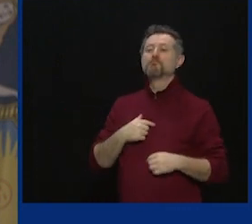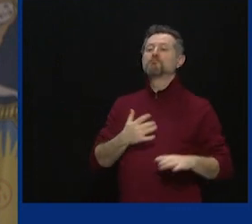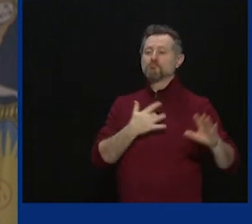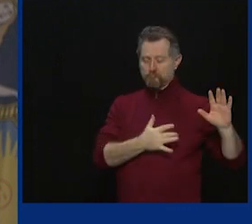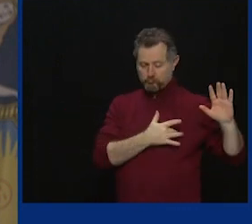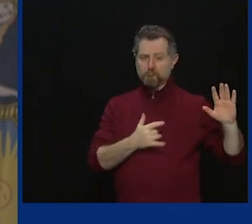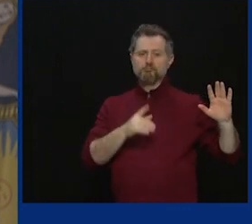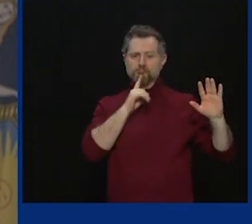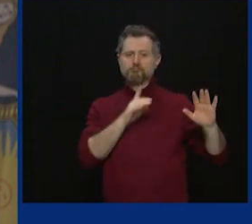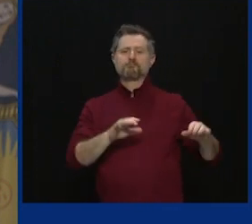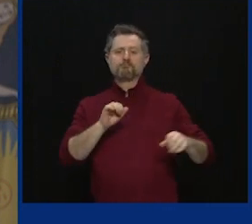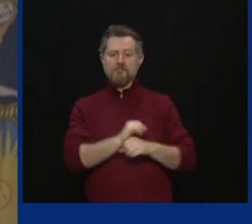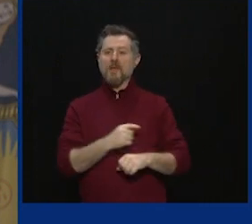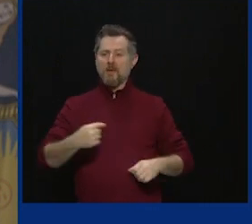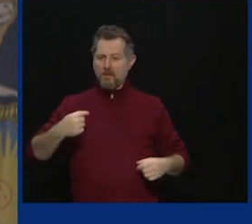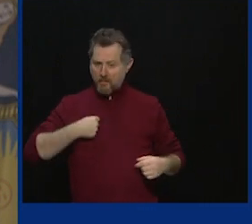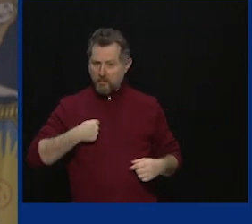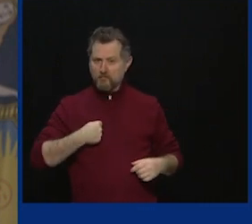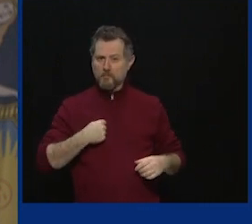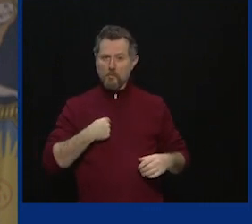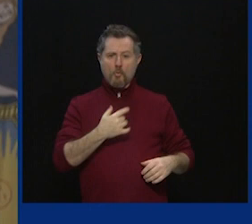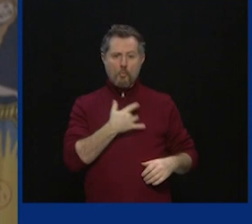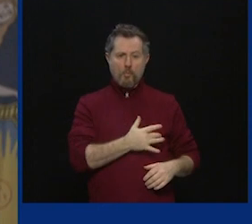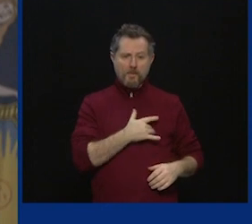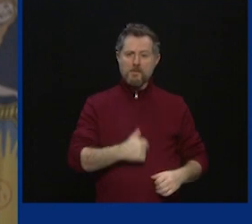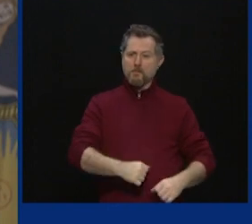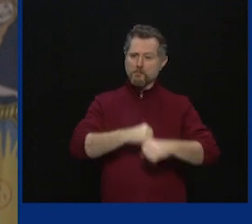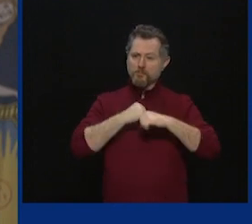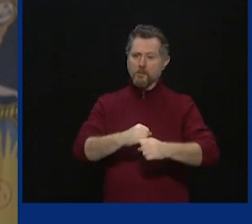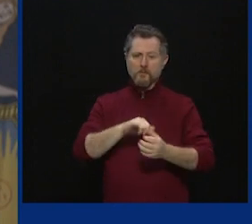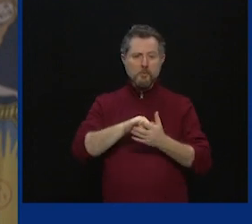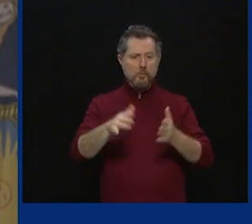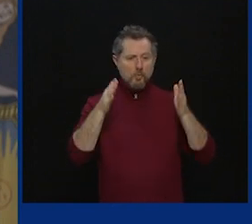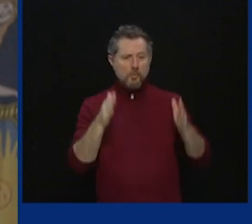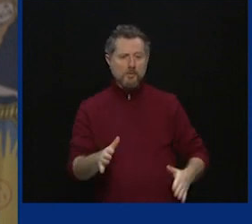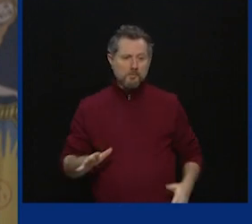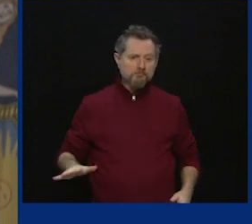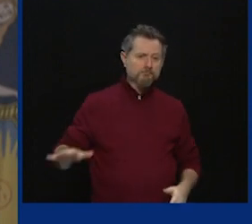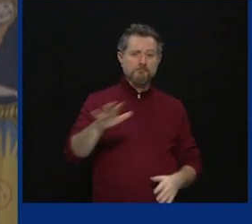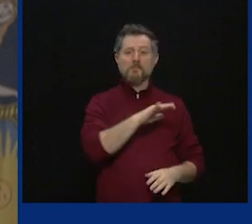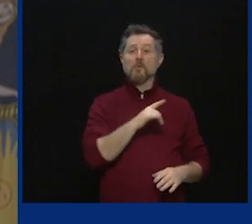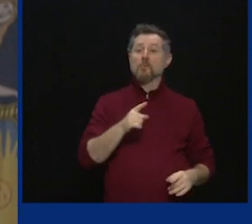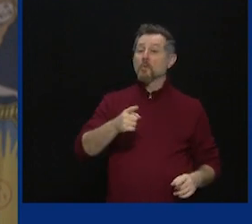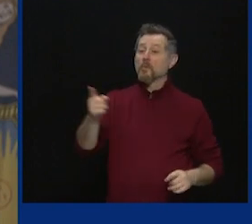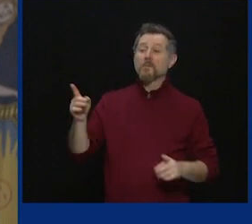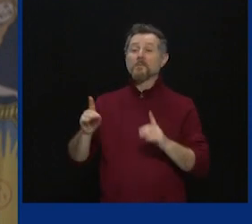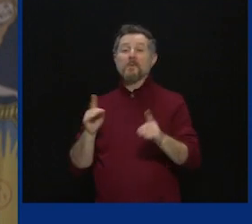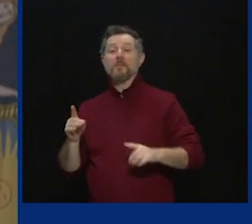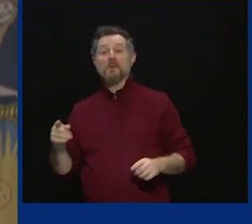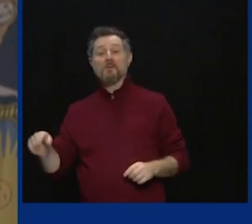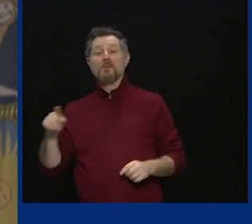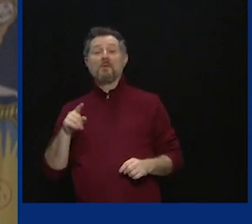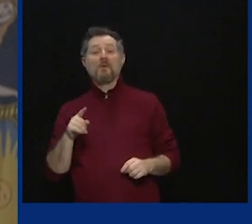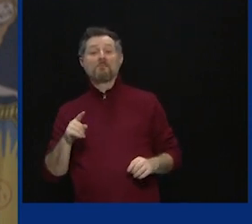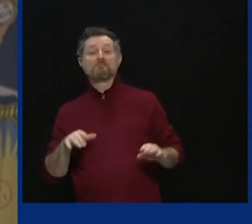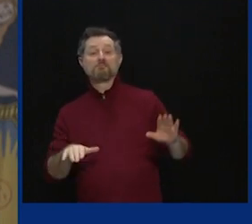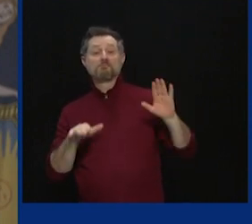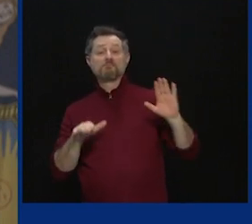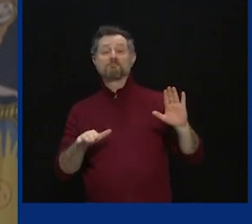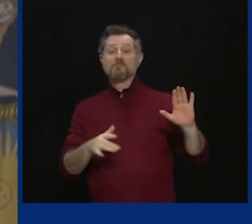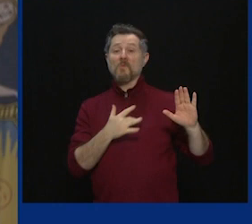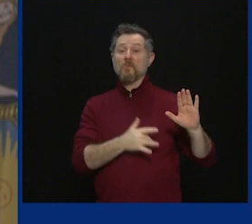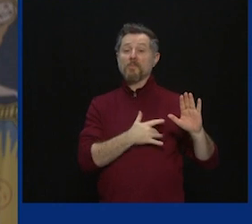when people take their oath of office on January 1st, that I hope that they will follow suit and understand that